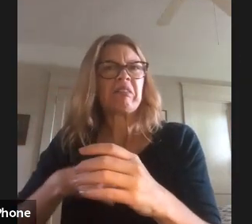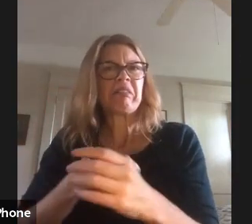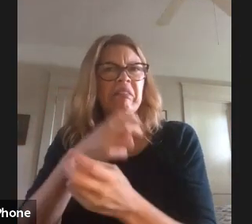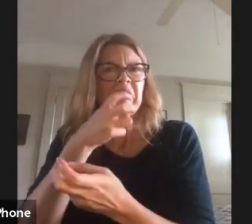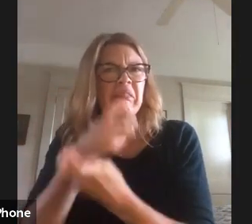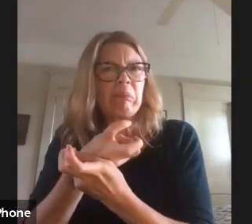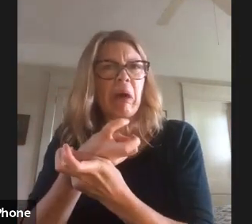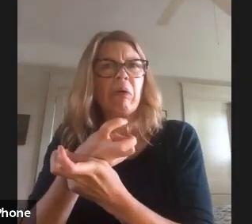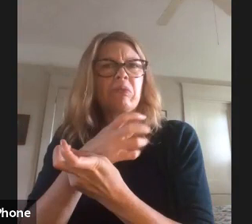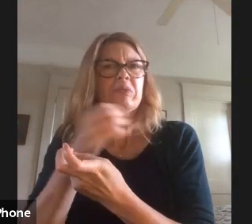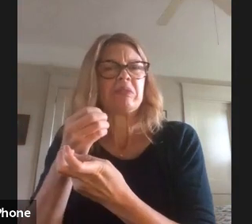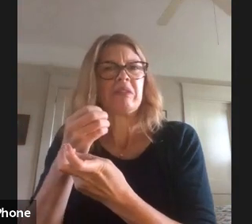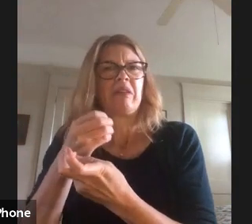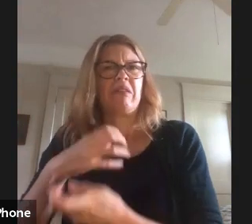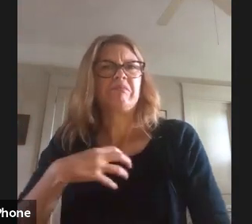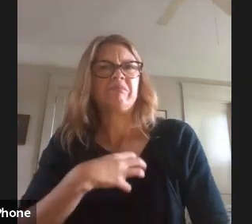and lawlessness.